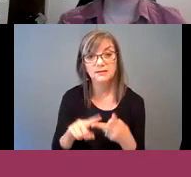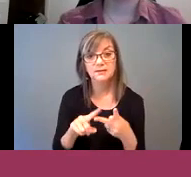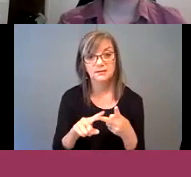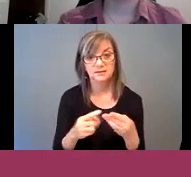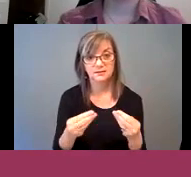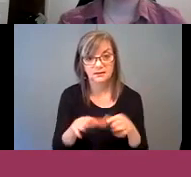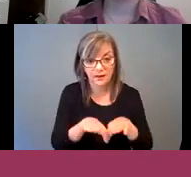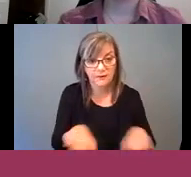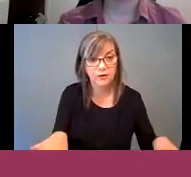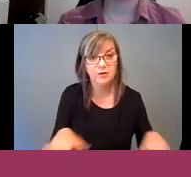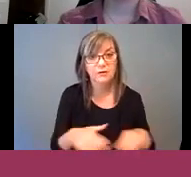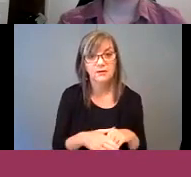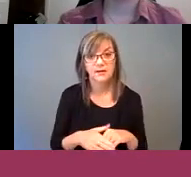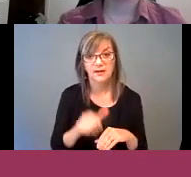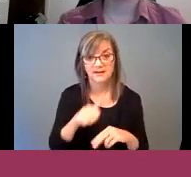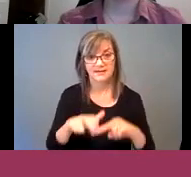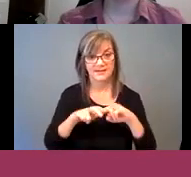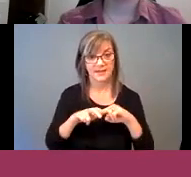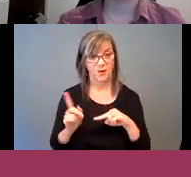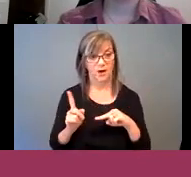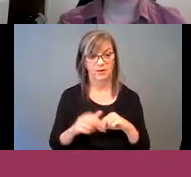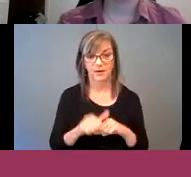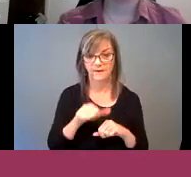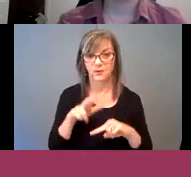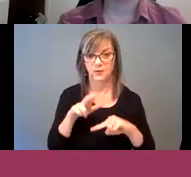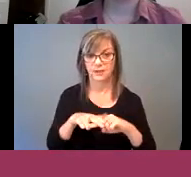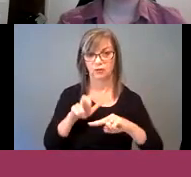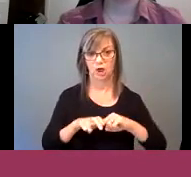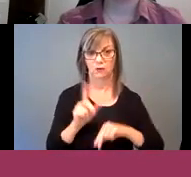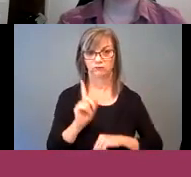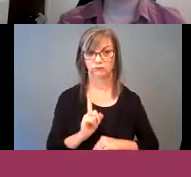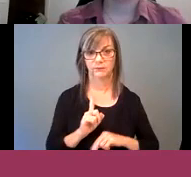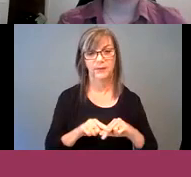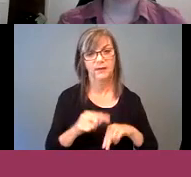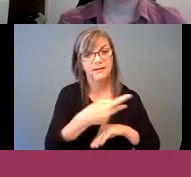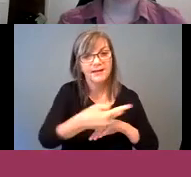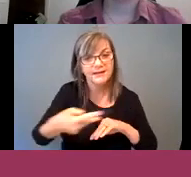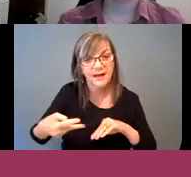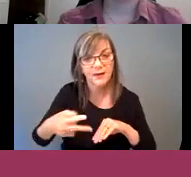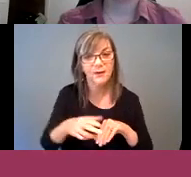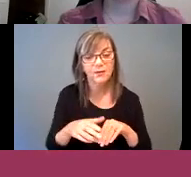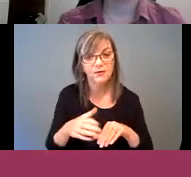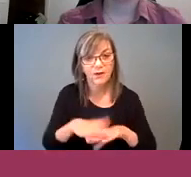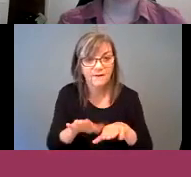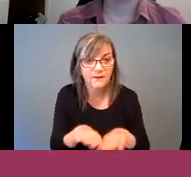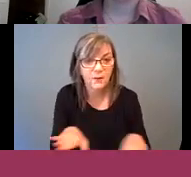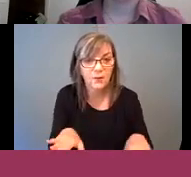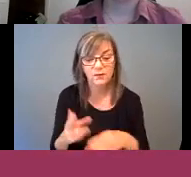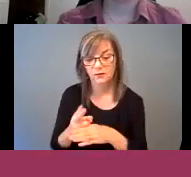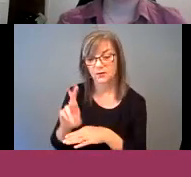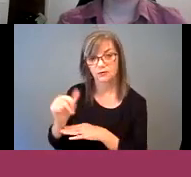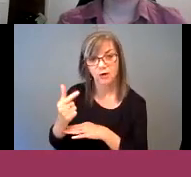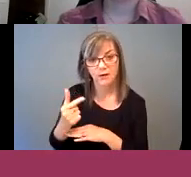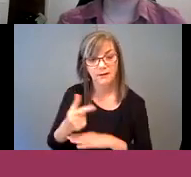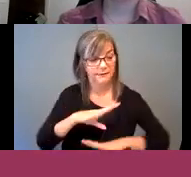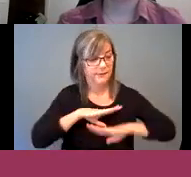So not like you have to sit upright in this chair, like you can lay down, you can use this rug, you can use this blanket, and being able